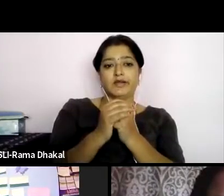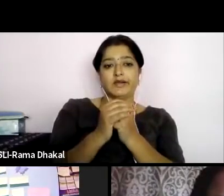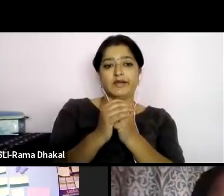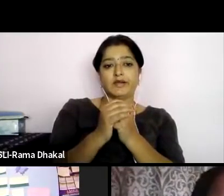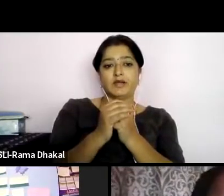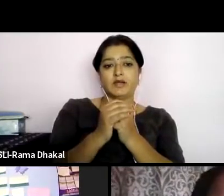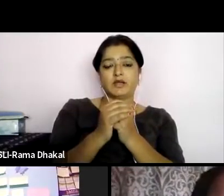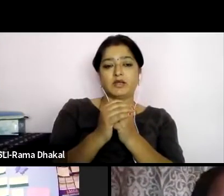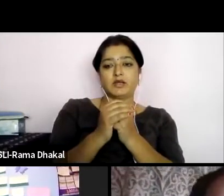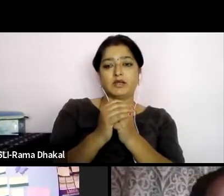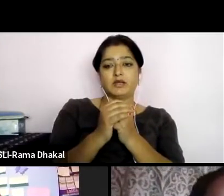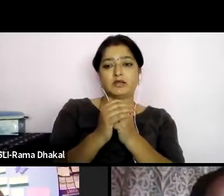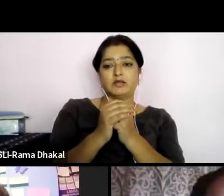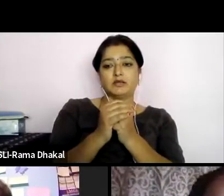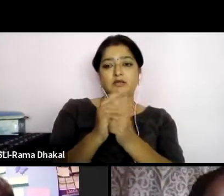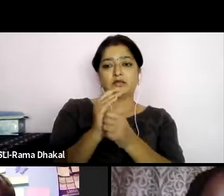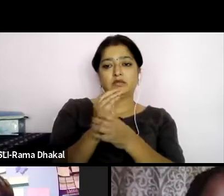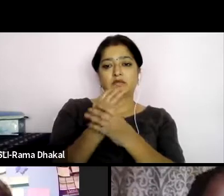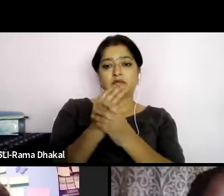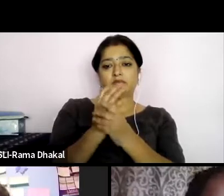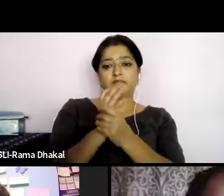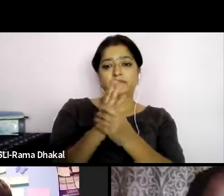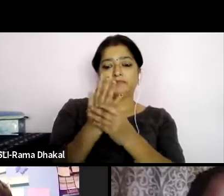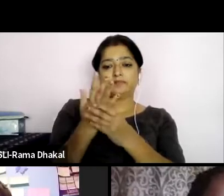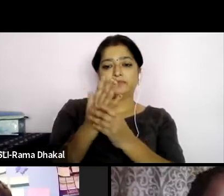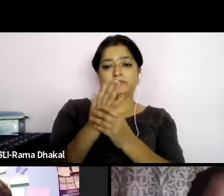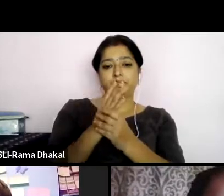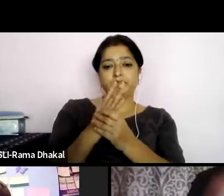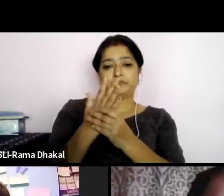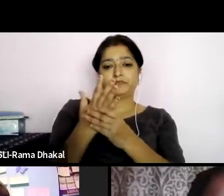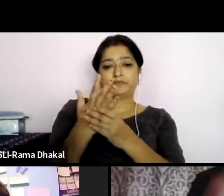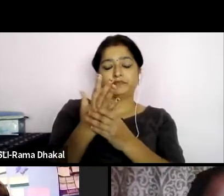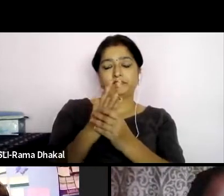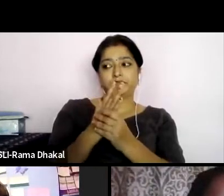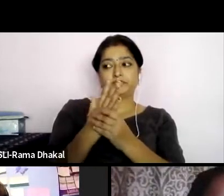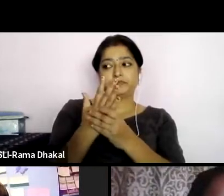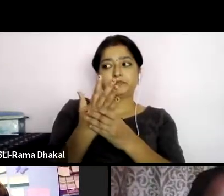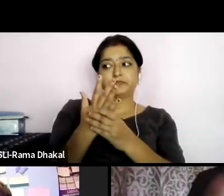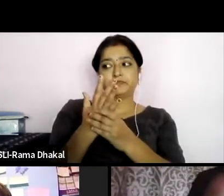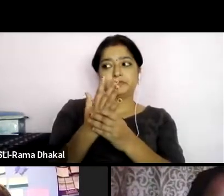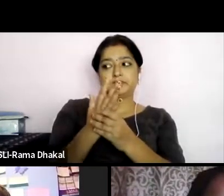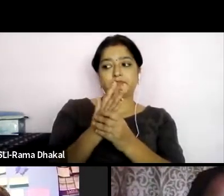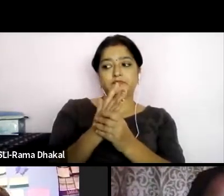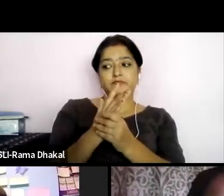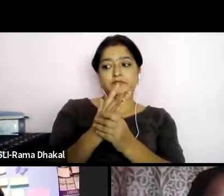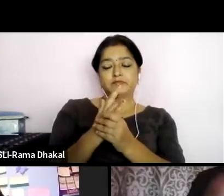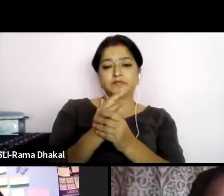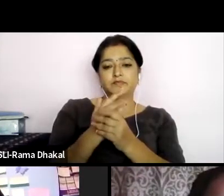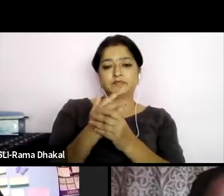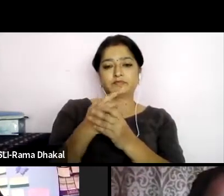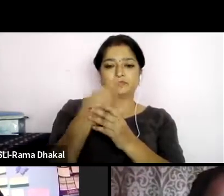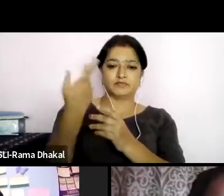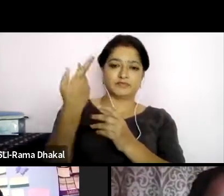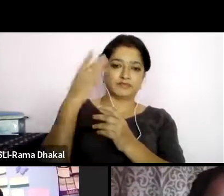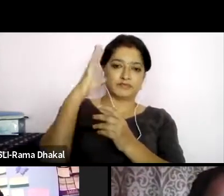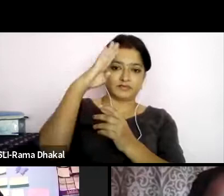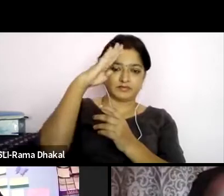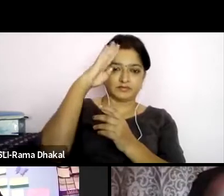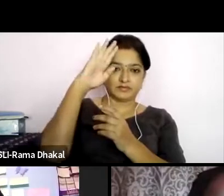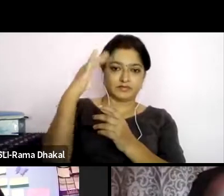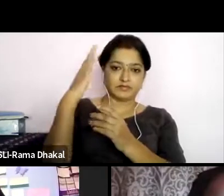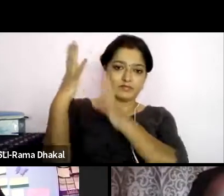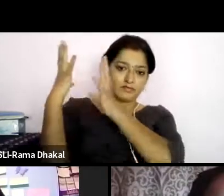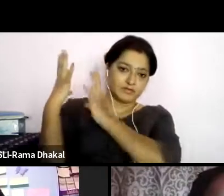tank there that's a statue. So who's going to hold the government or who's going to hold the water company responsible to ensure that